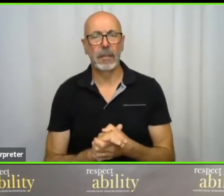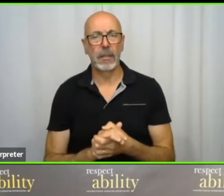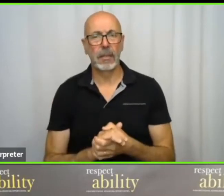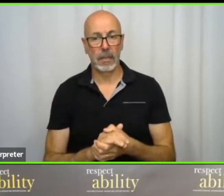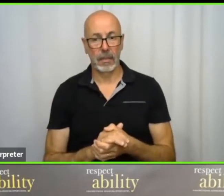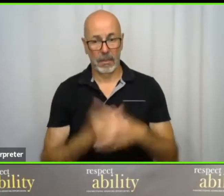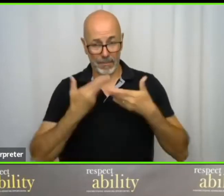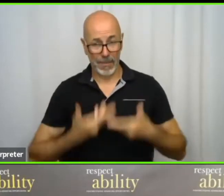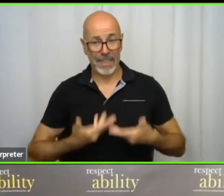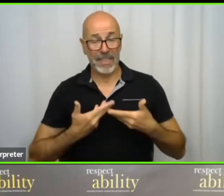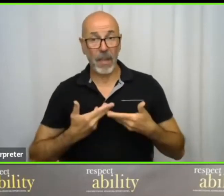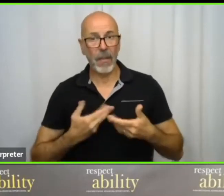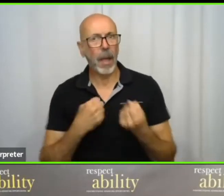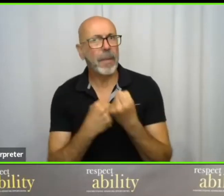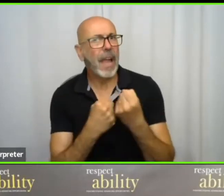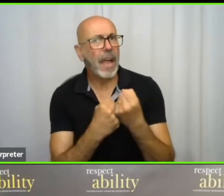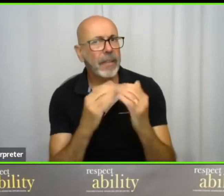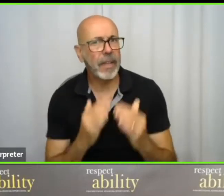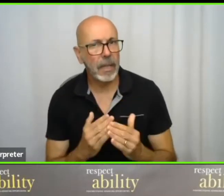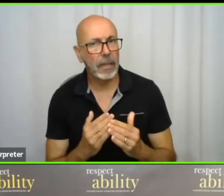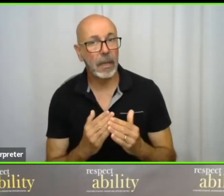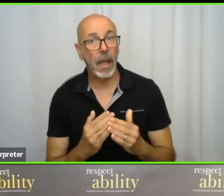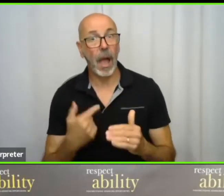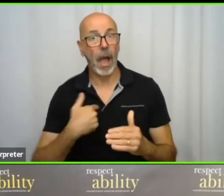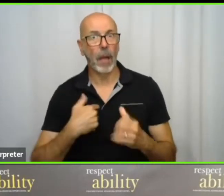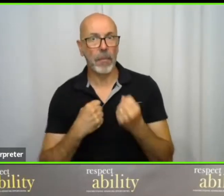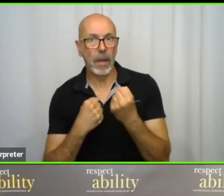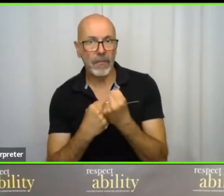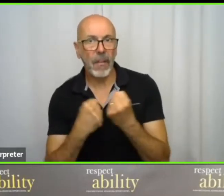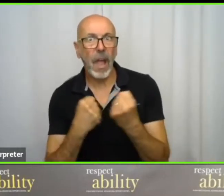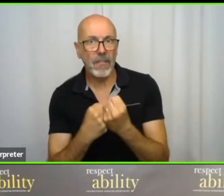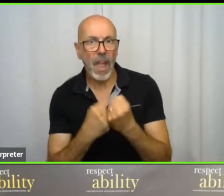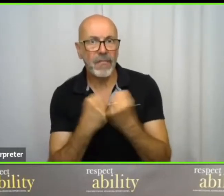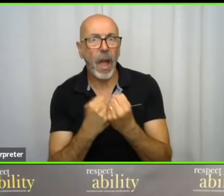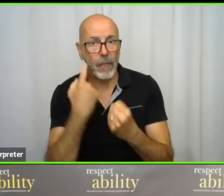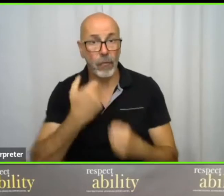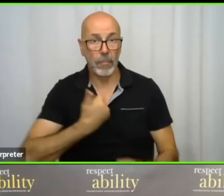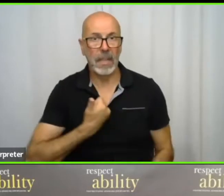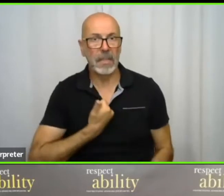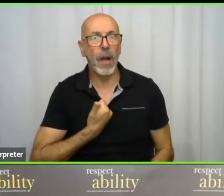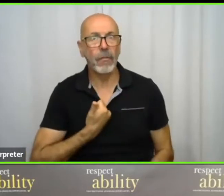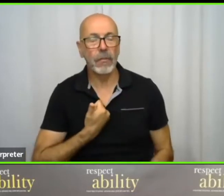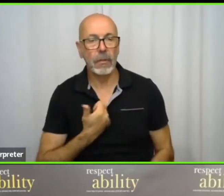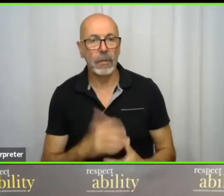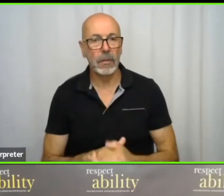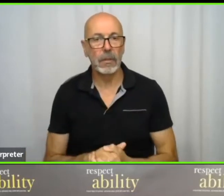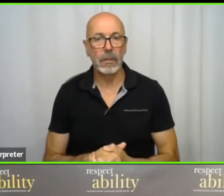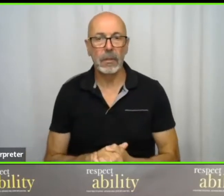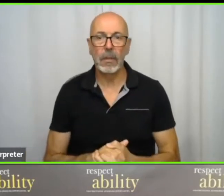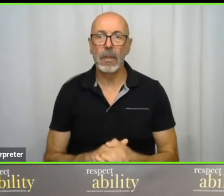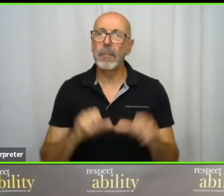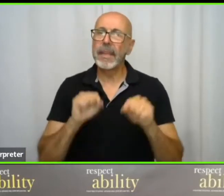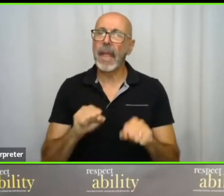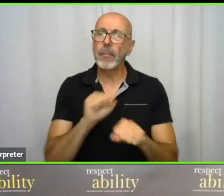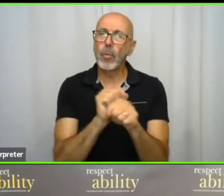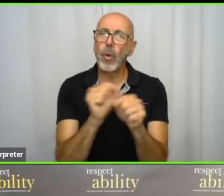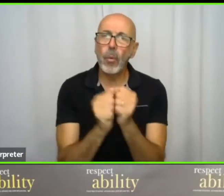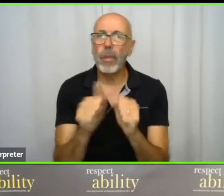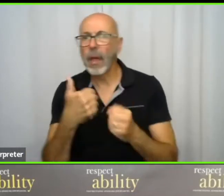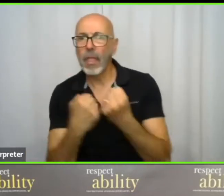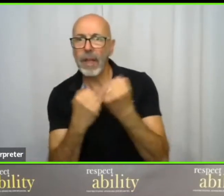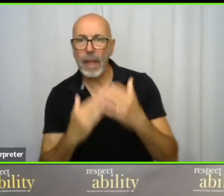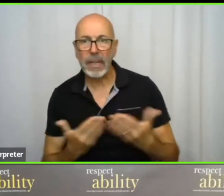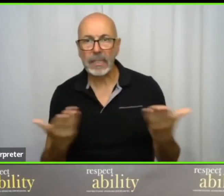advocate, nobody's going to fight harder for me than I'm going to fight for myself. And, being able to work with other advocates in